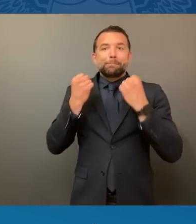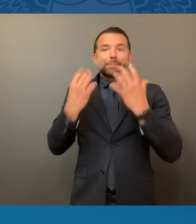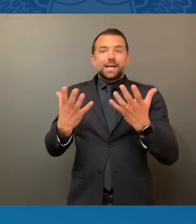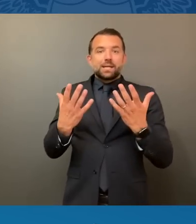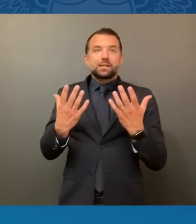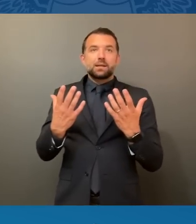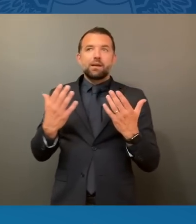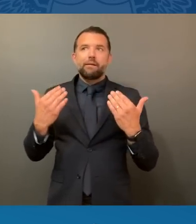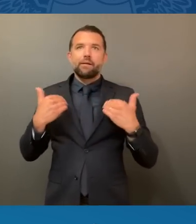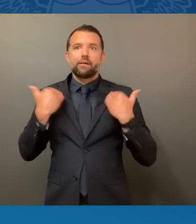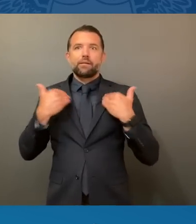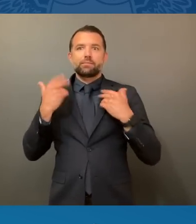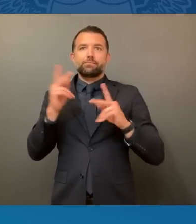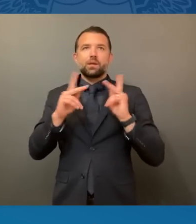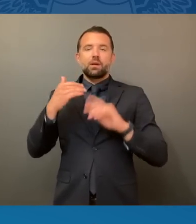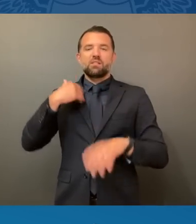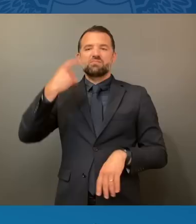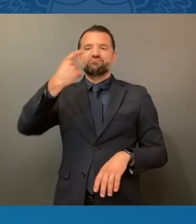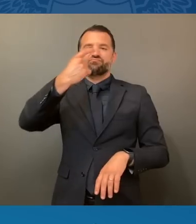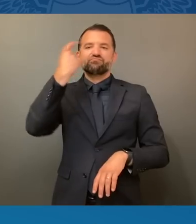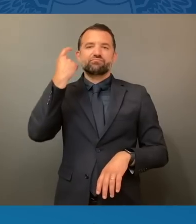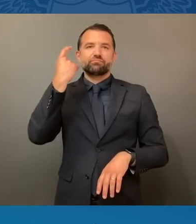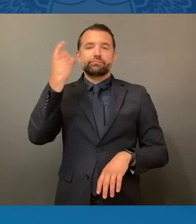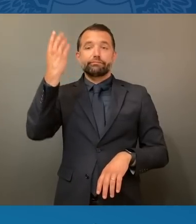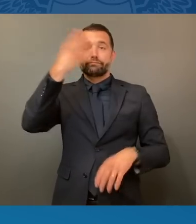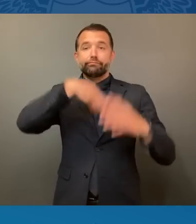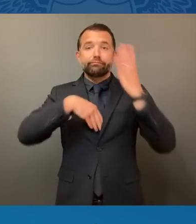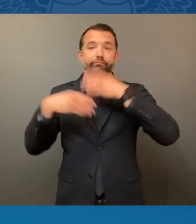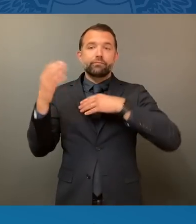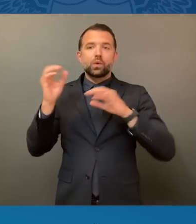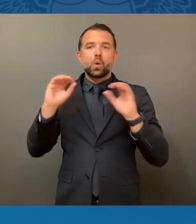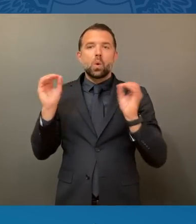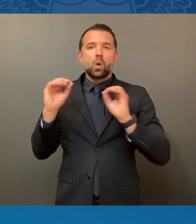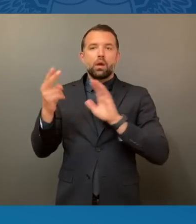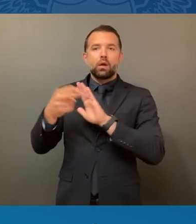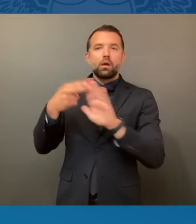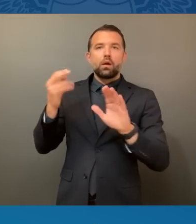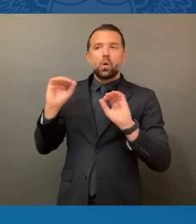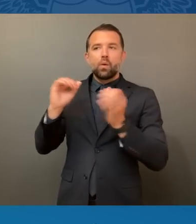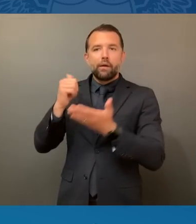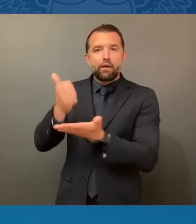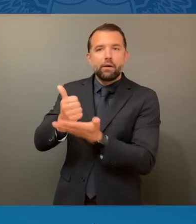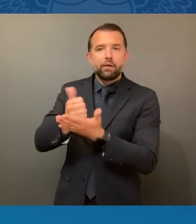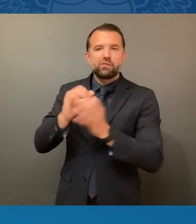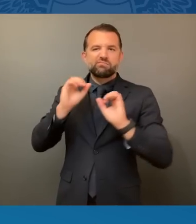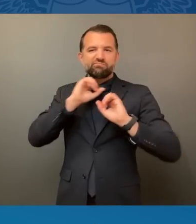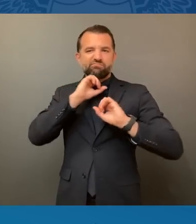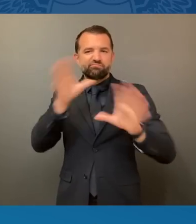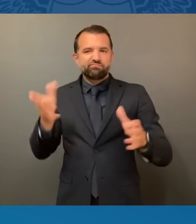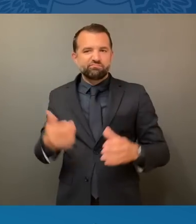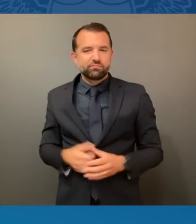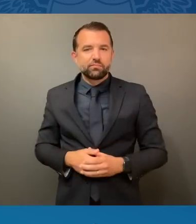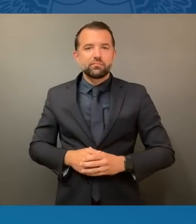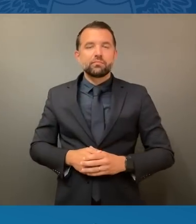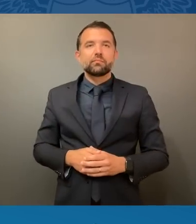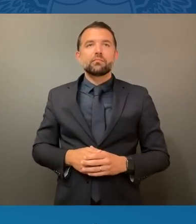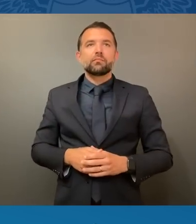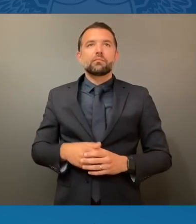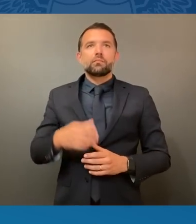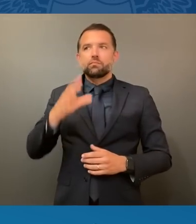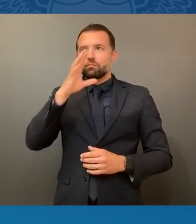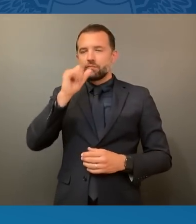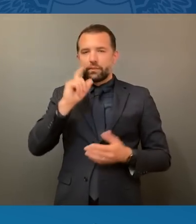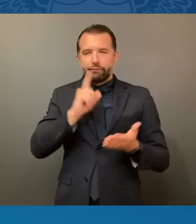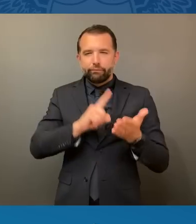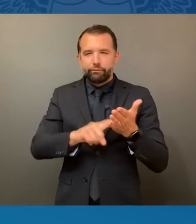have trauma that's been undiagnosed and untreated. Interesting studies have been done on this, by the way. Forever, folks